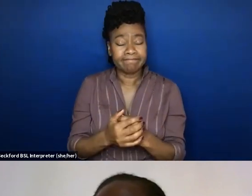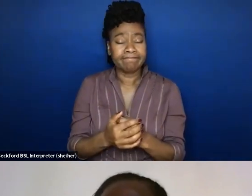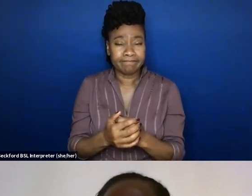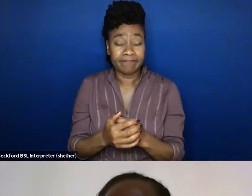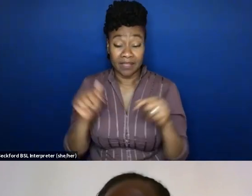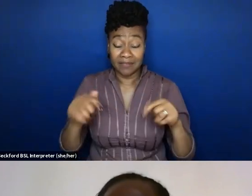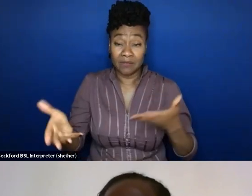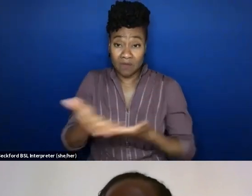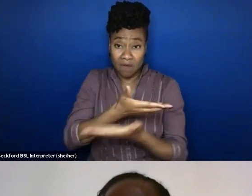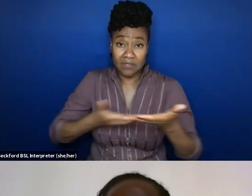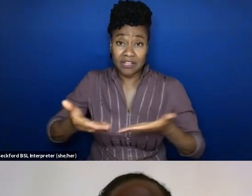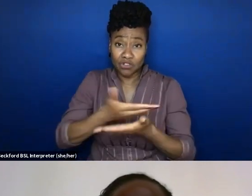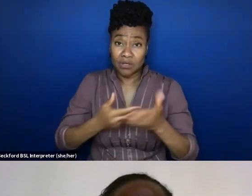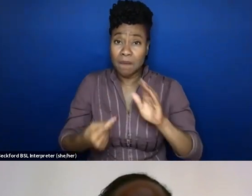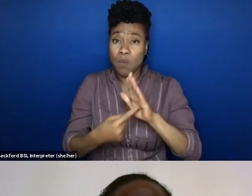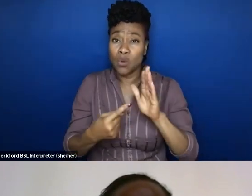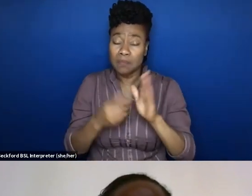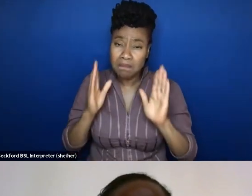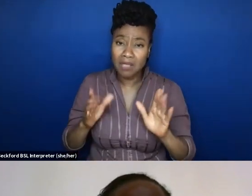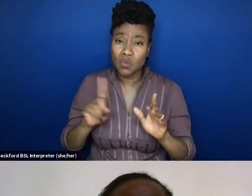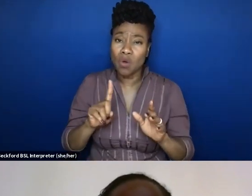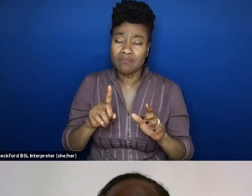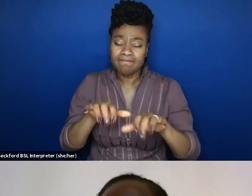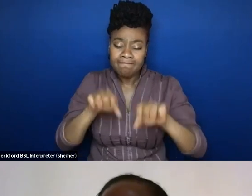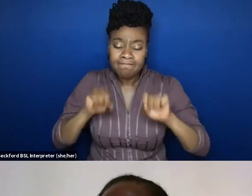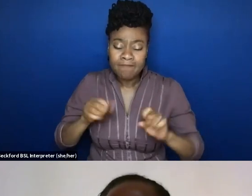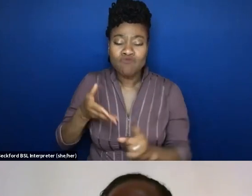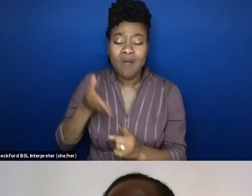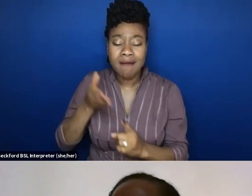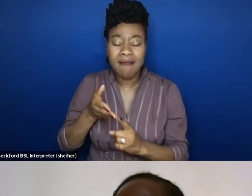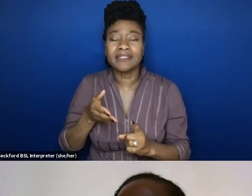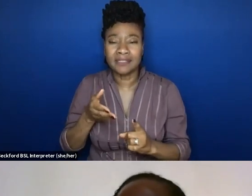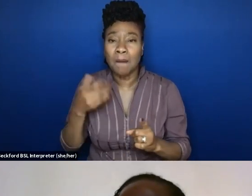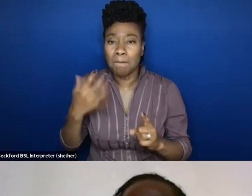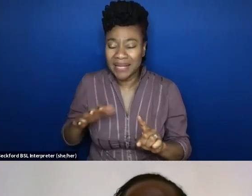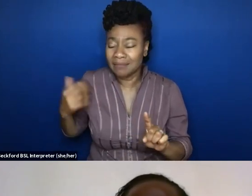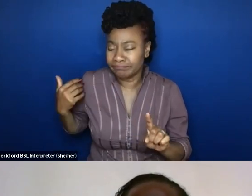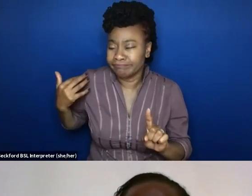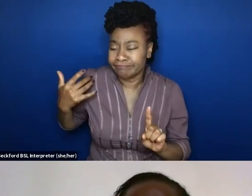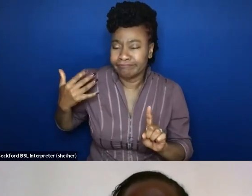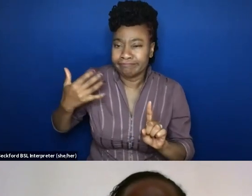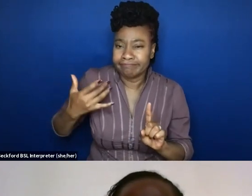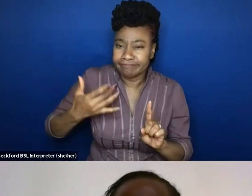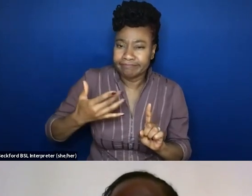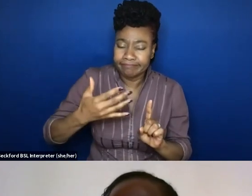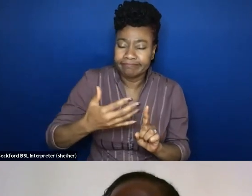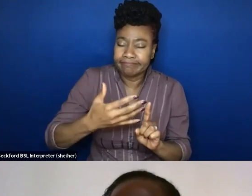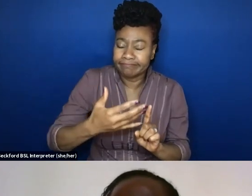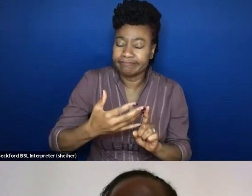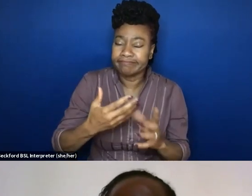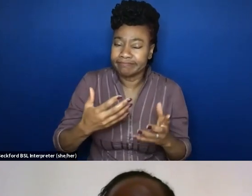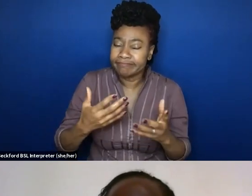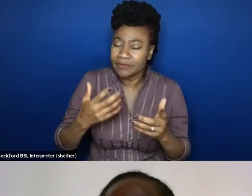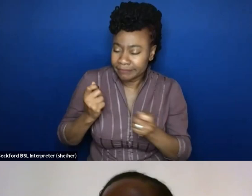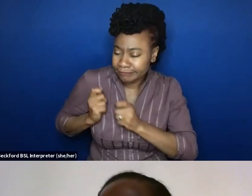this conversation there exists or there is a journey that's been taken. And we're going to try and take our own sort of